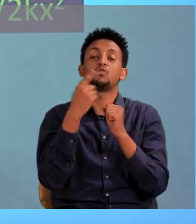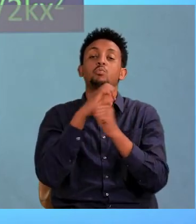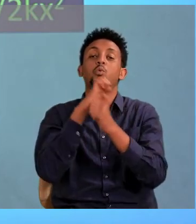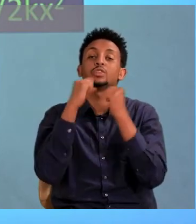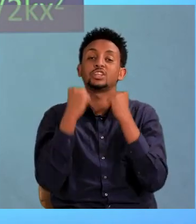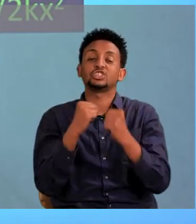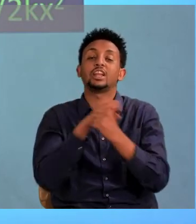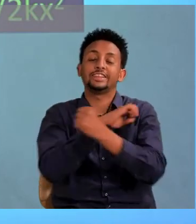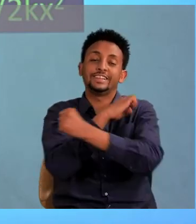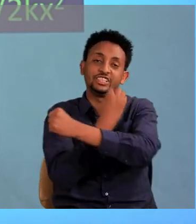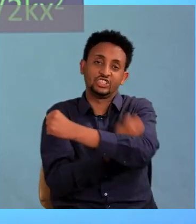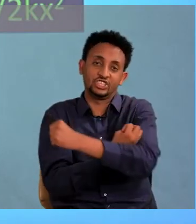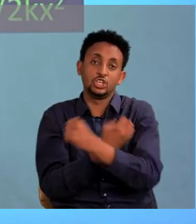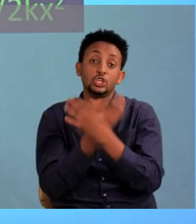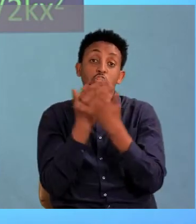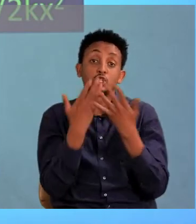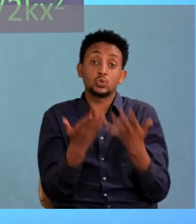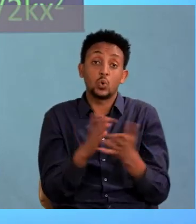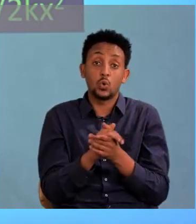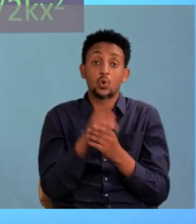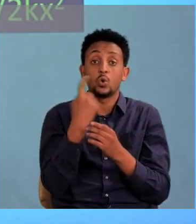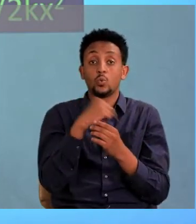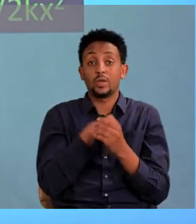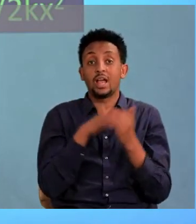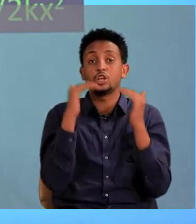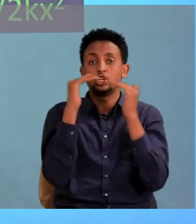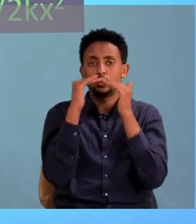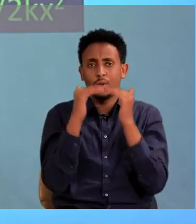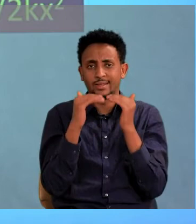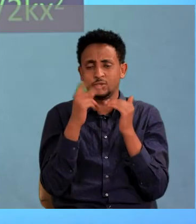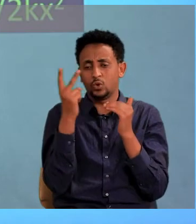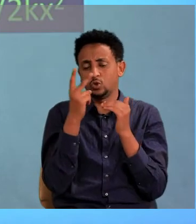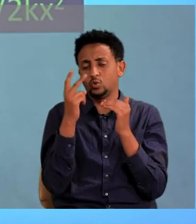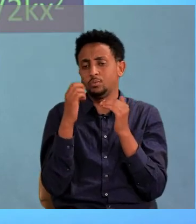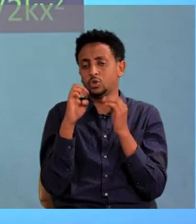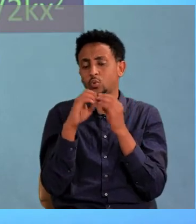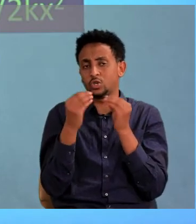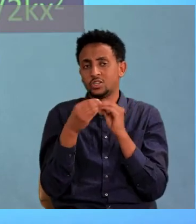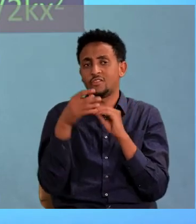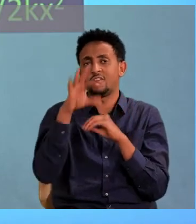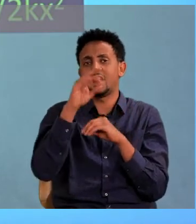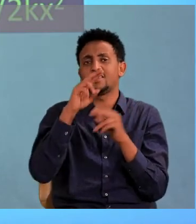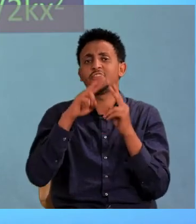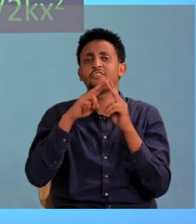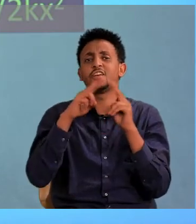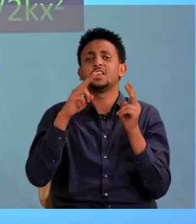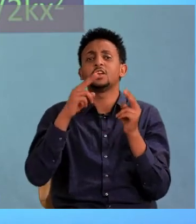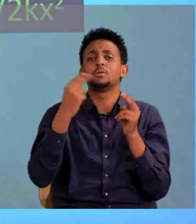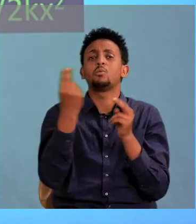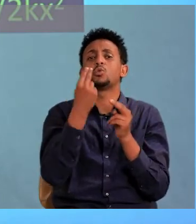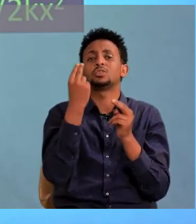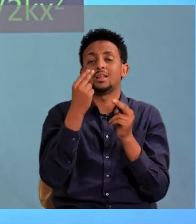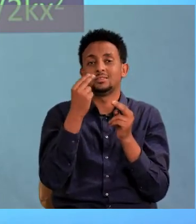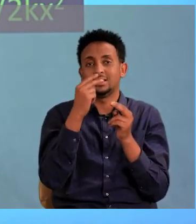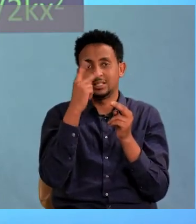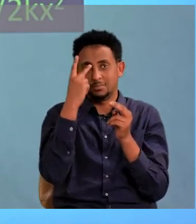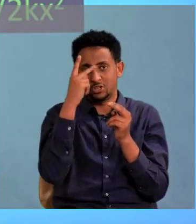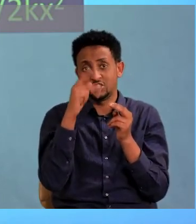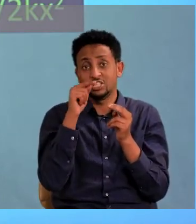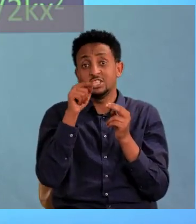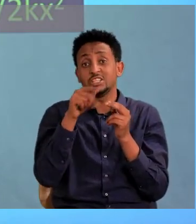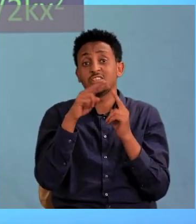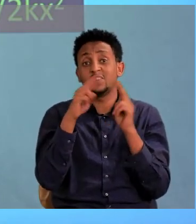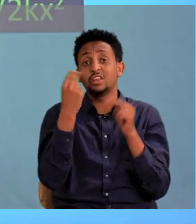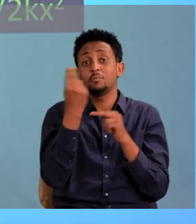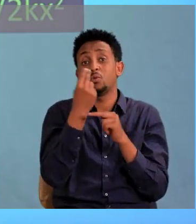potential energy. So we can equate these two equations and find a very important expression and a